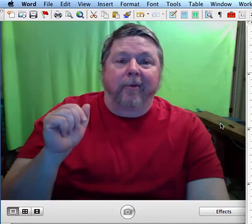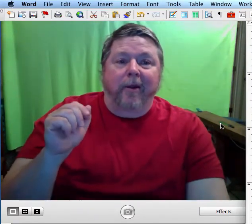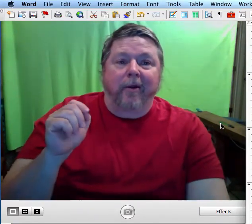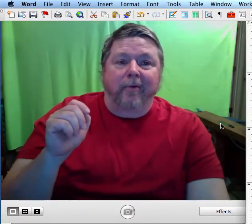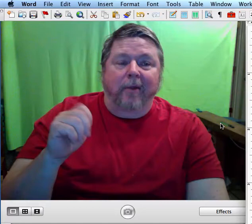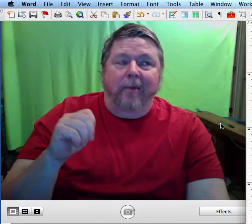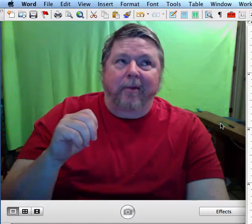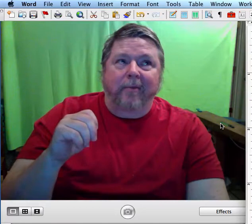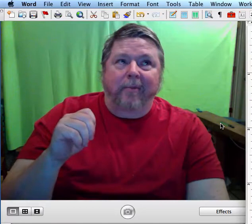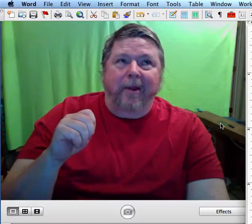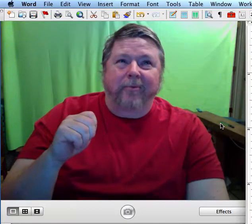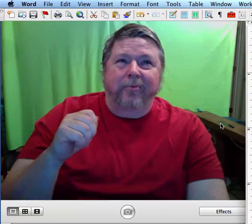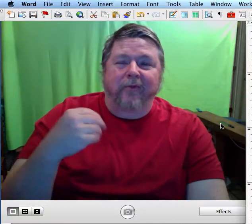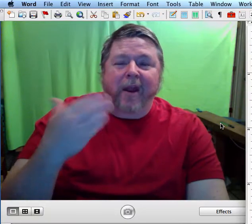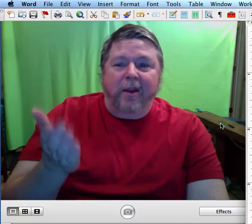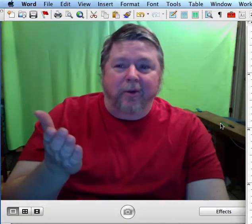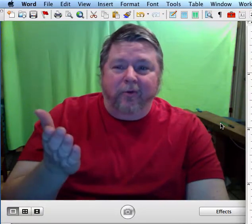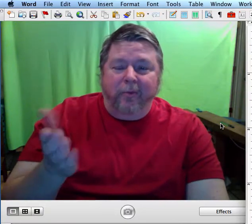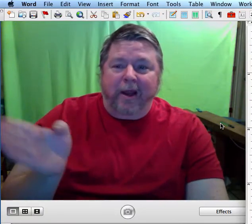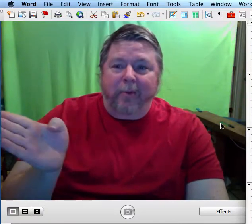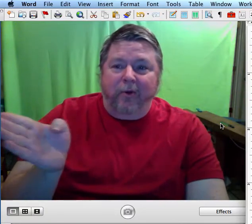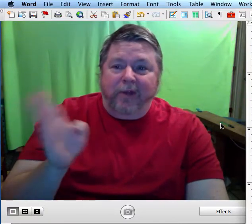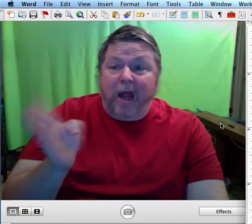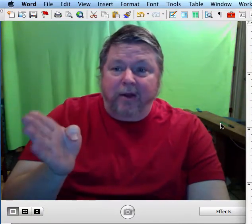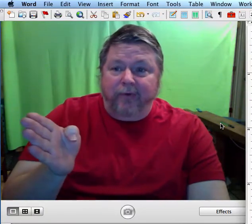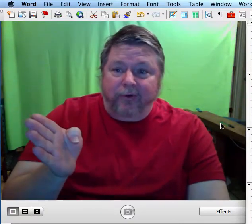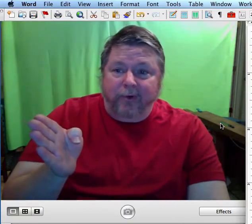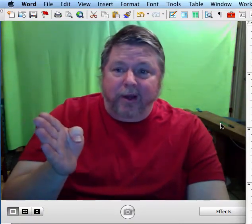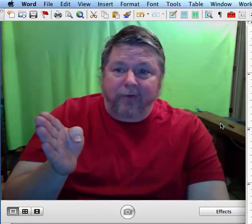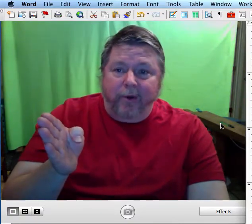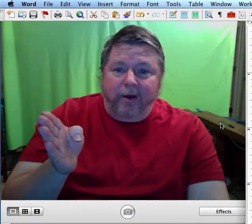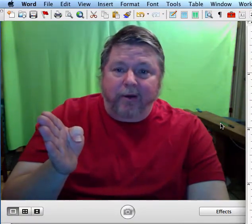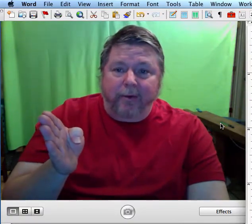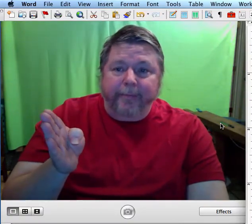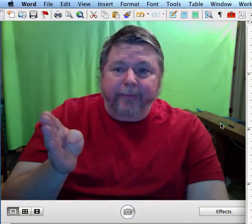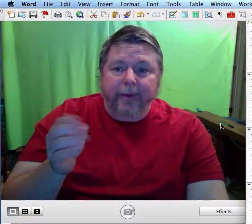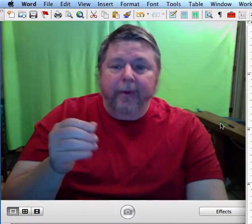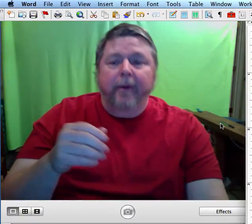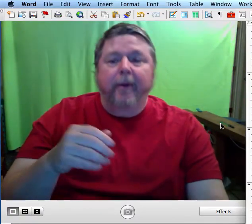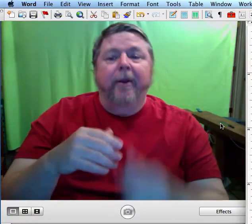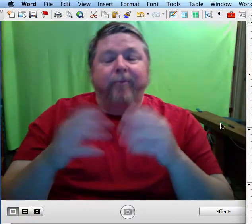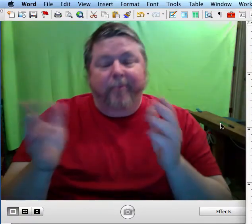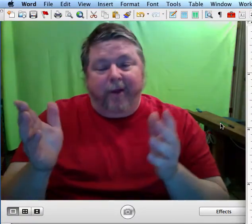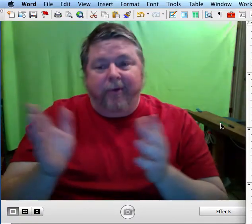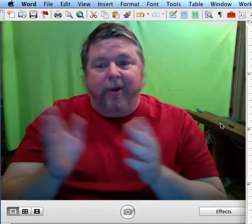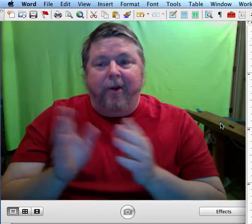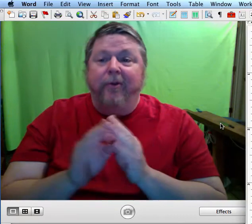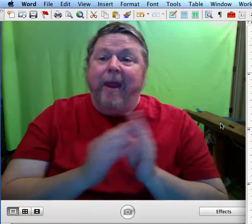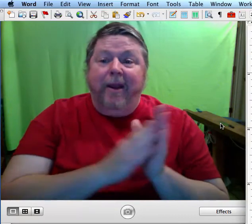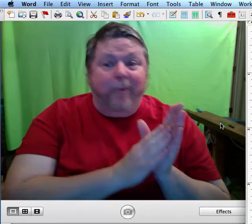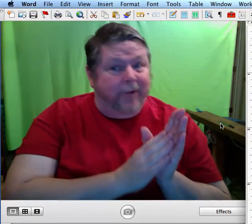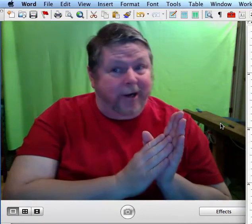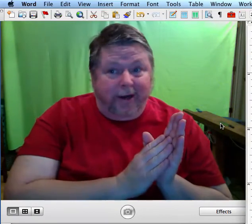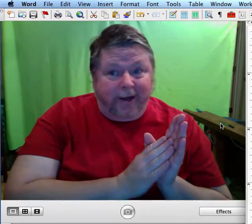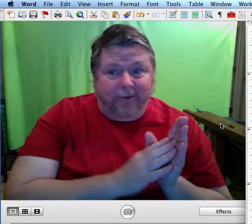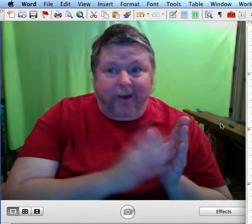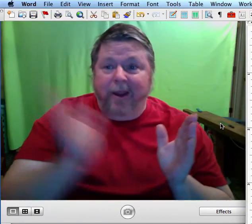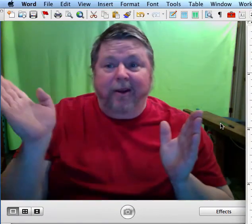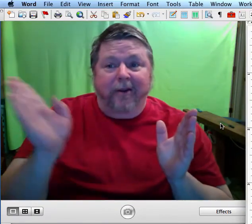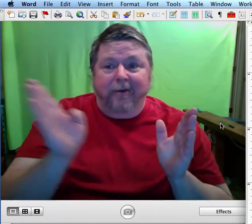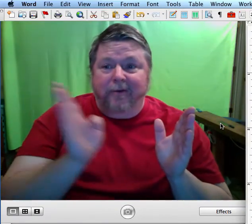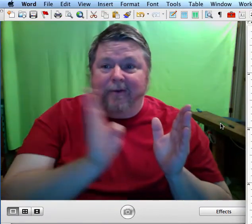I don't, I'm not preventing you from getting them all done in the first week if you wanted to. But regardless, you can't get them all done in the